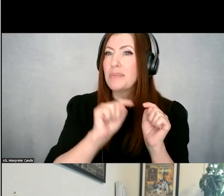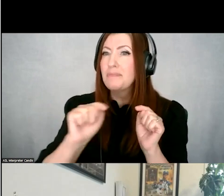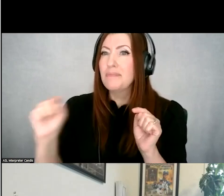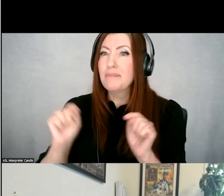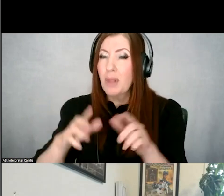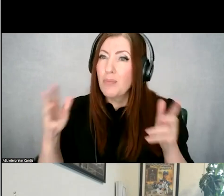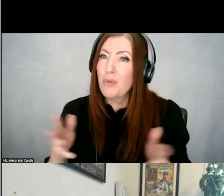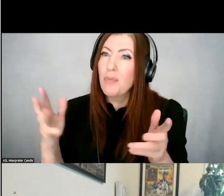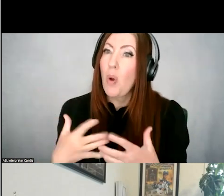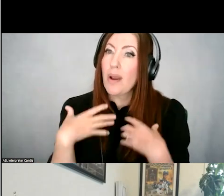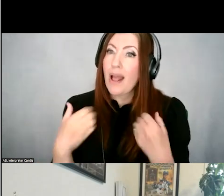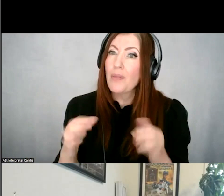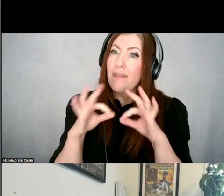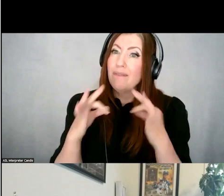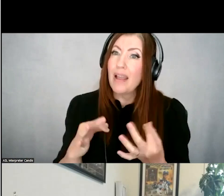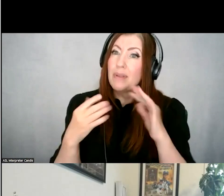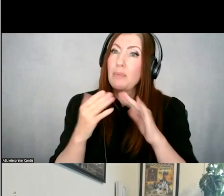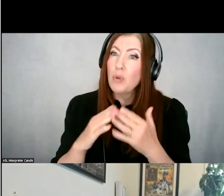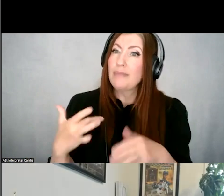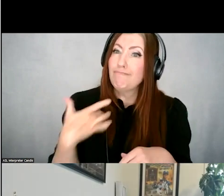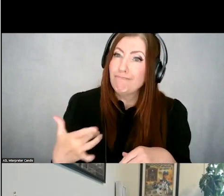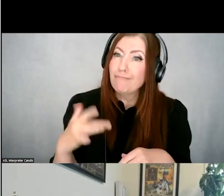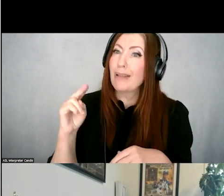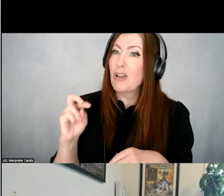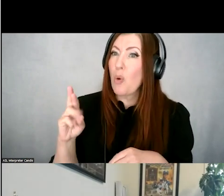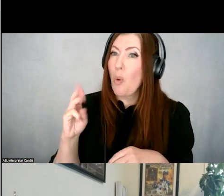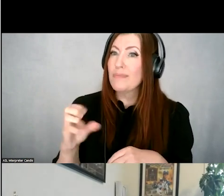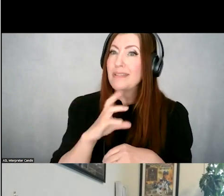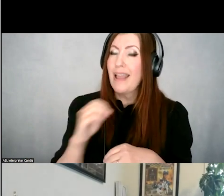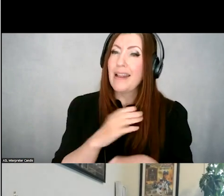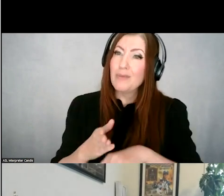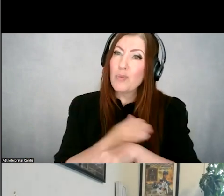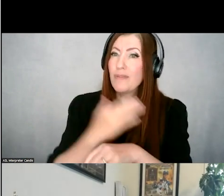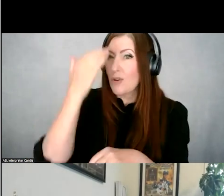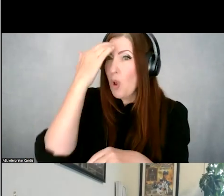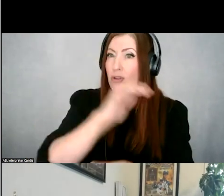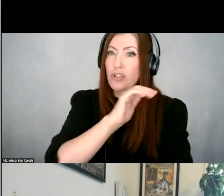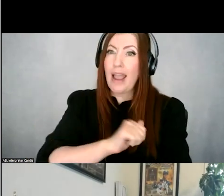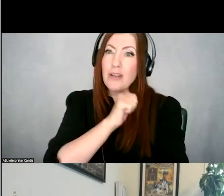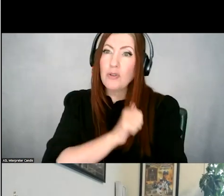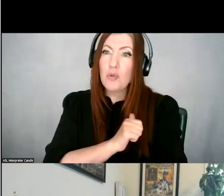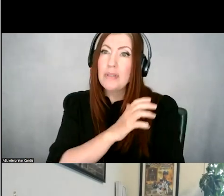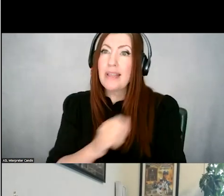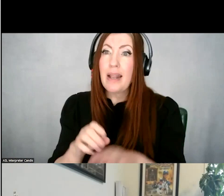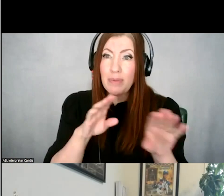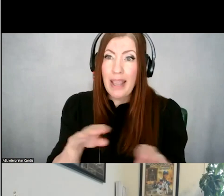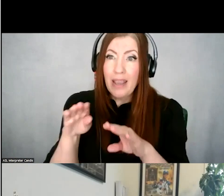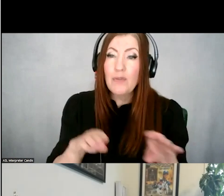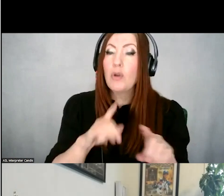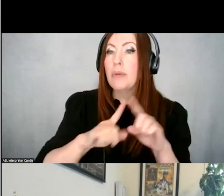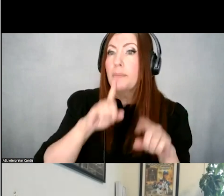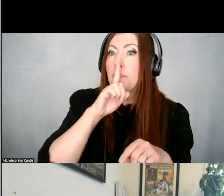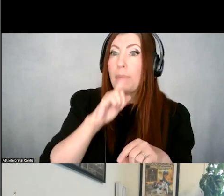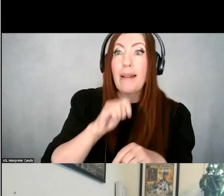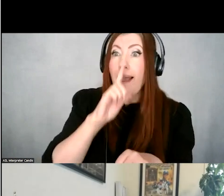healthy family and community norms, and we want to improve knowledge and attitudes and behaviors, not actually only